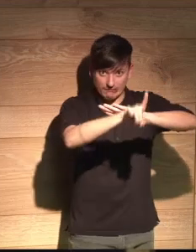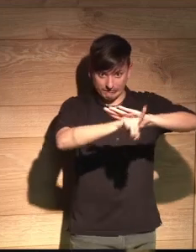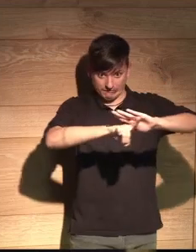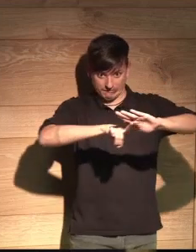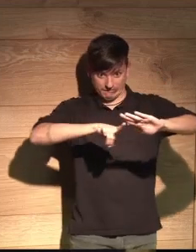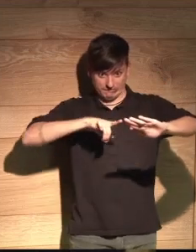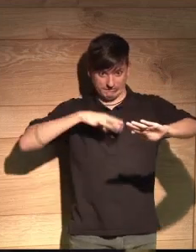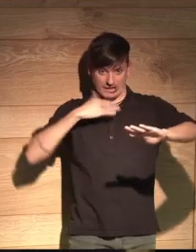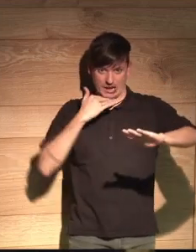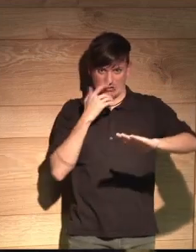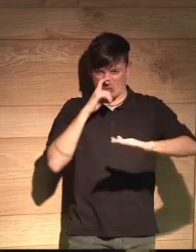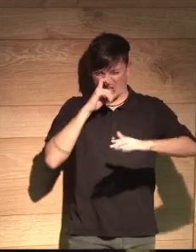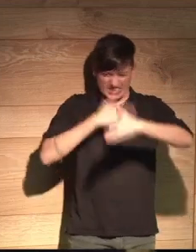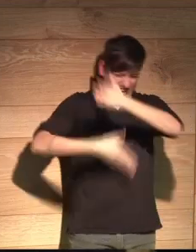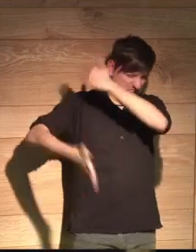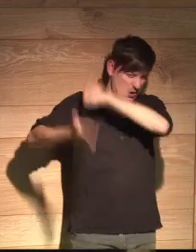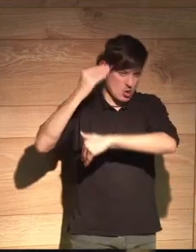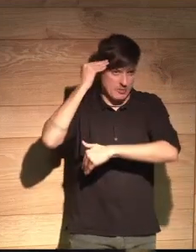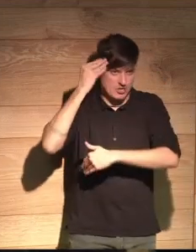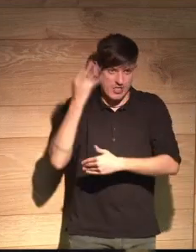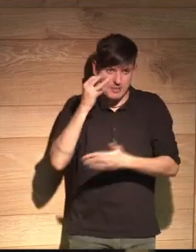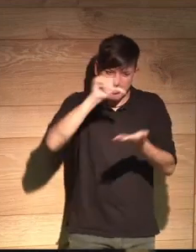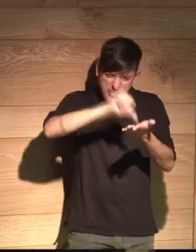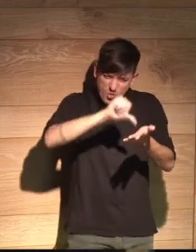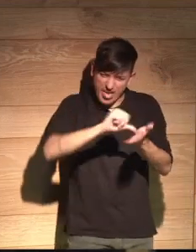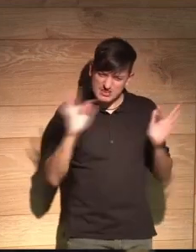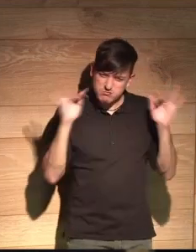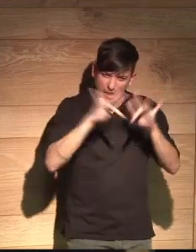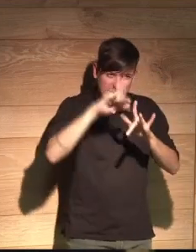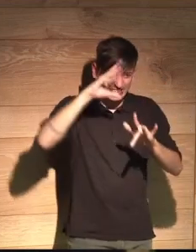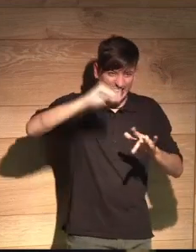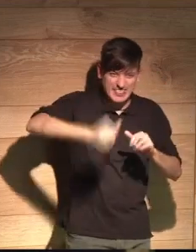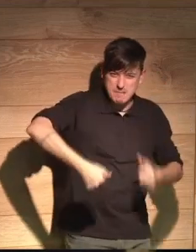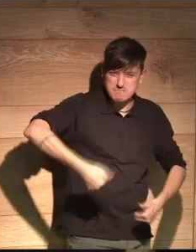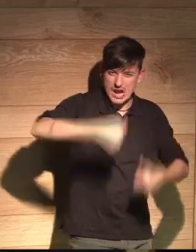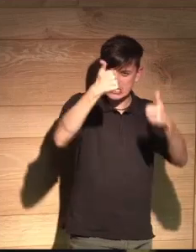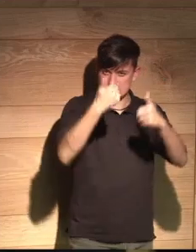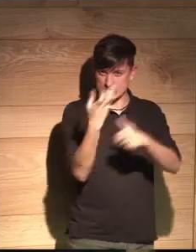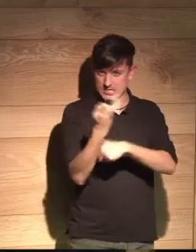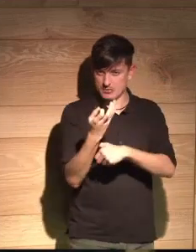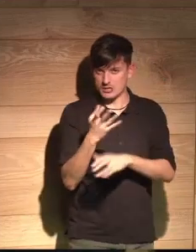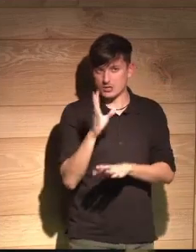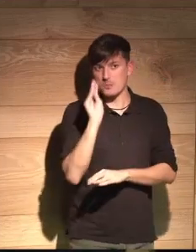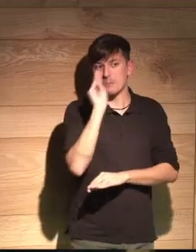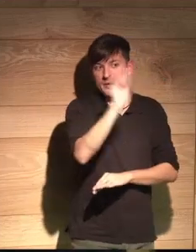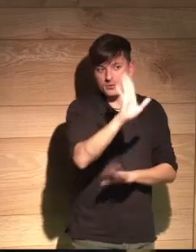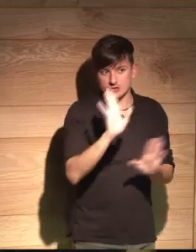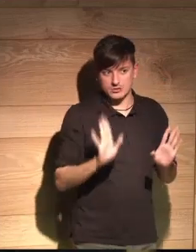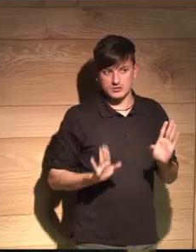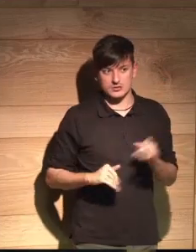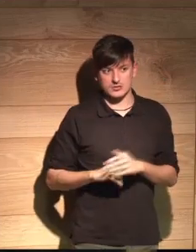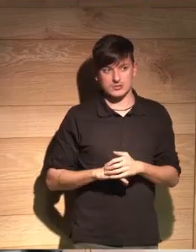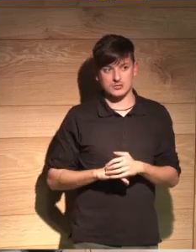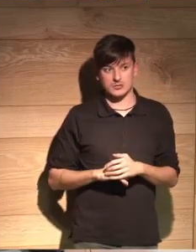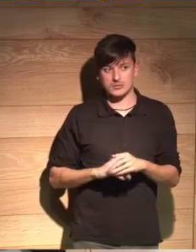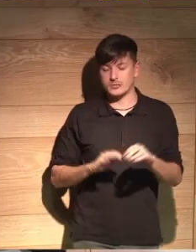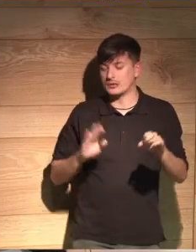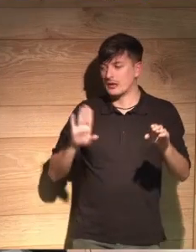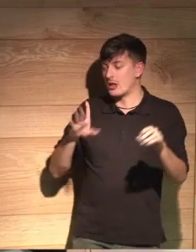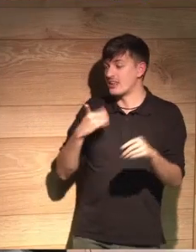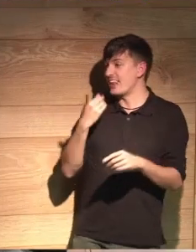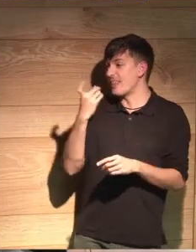evolution. It's a caveman system. We need to move to smarter cities, and well, this is my question.